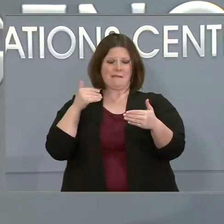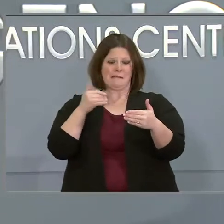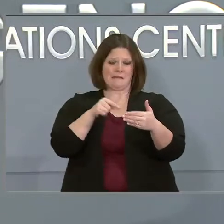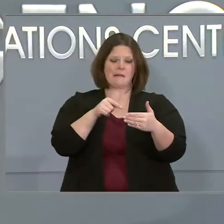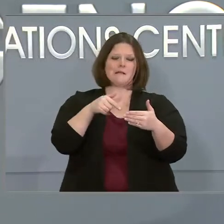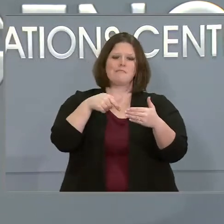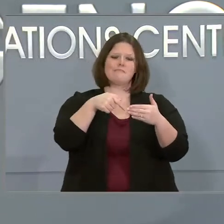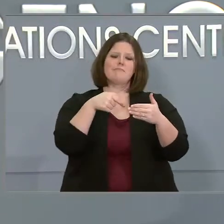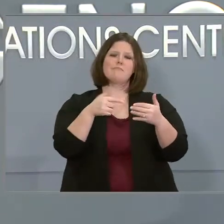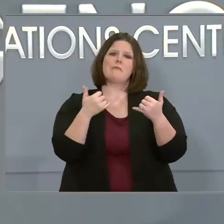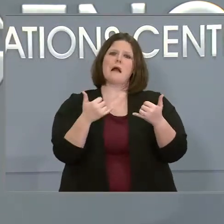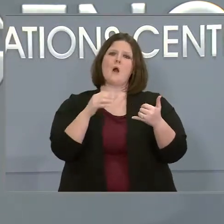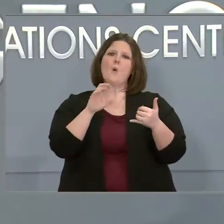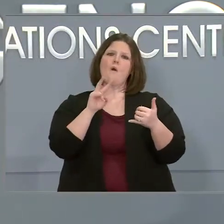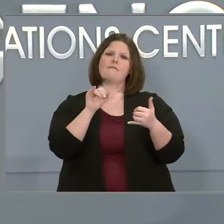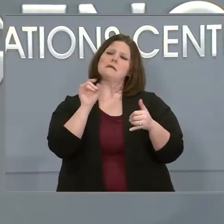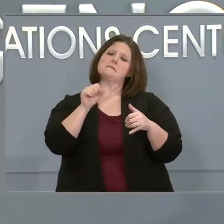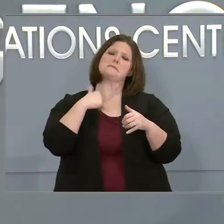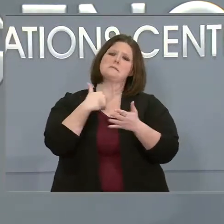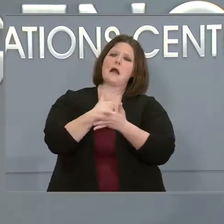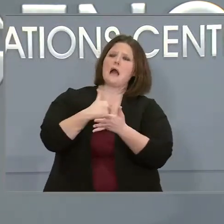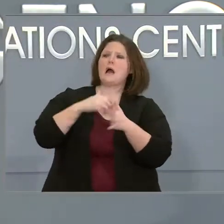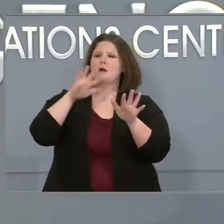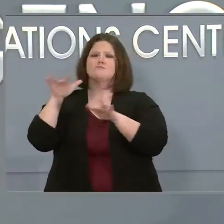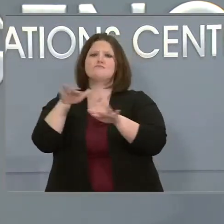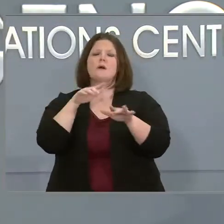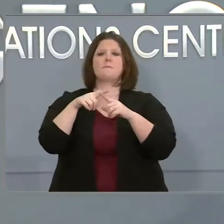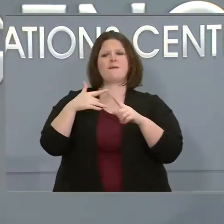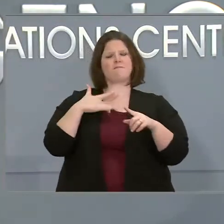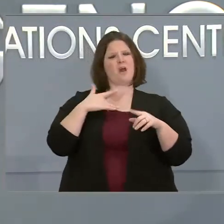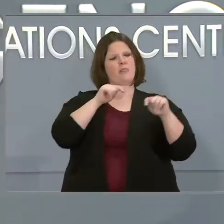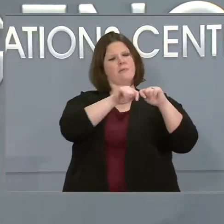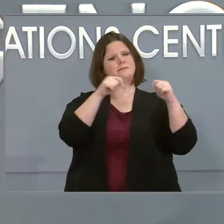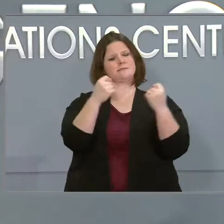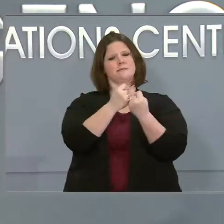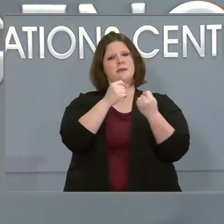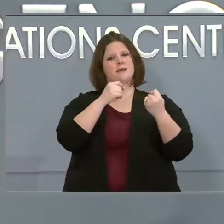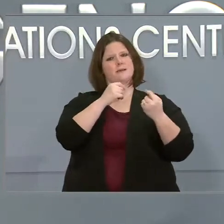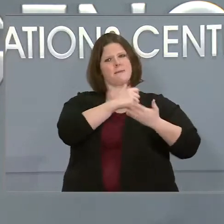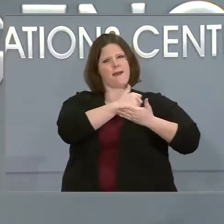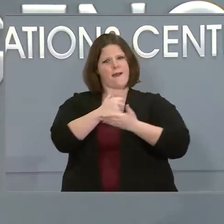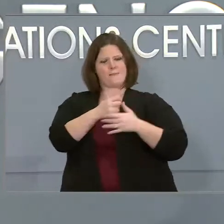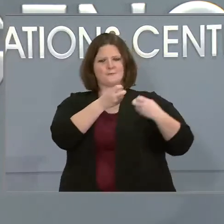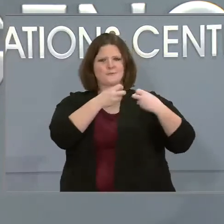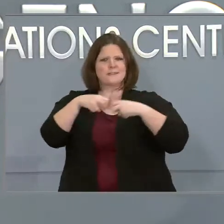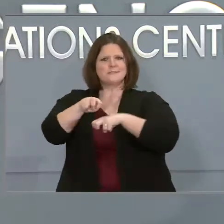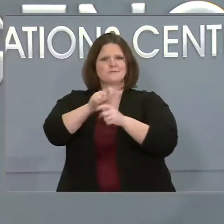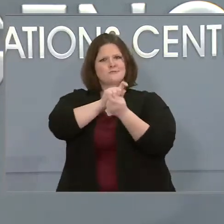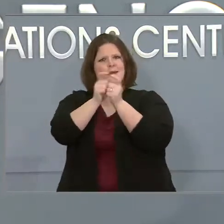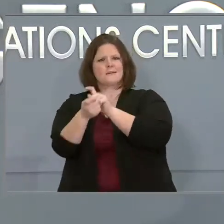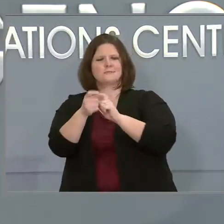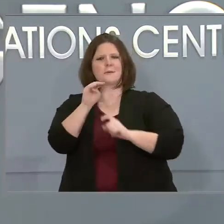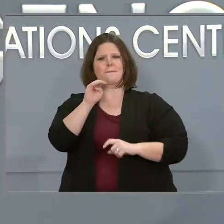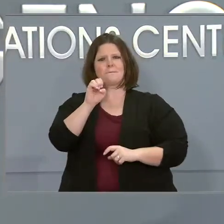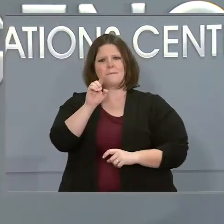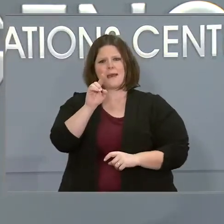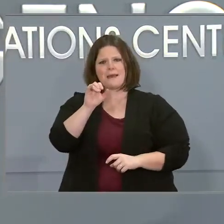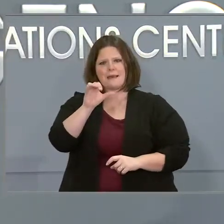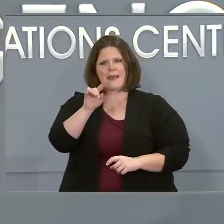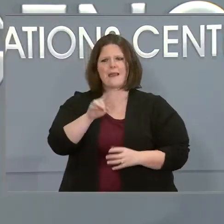how we were able to be successful in responding, whether it was transitioning our Medicaid program or investing in early